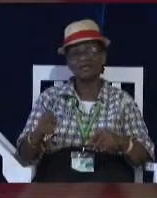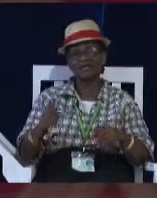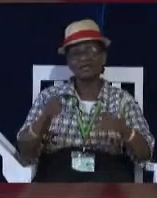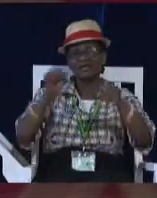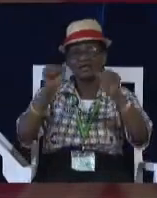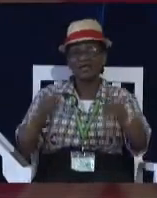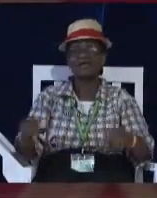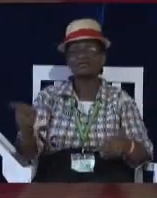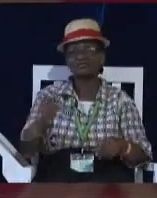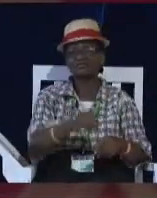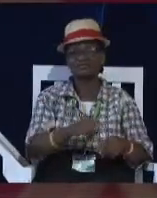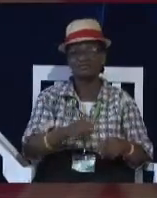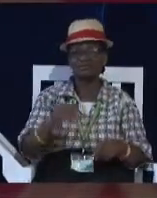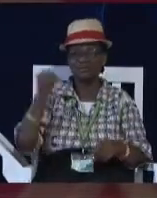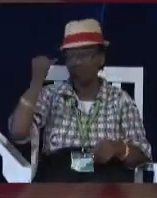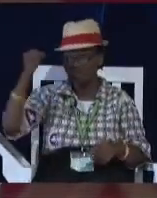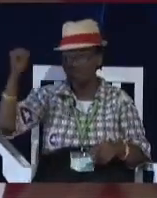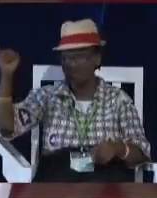everybody here?